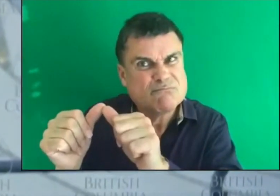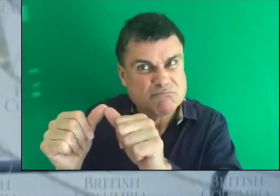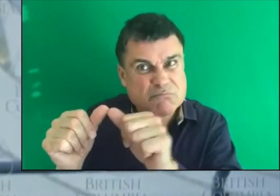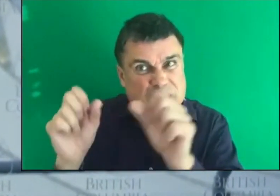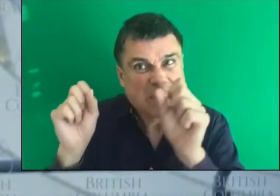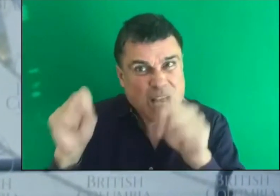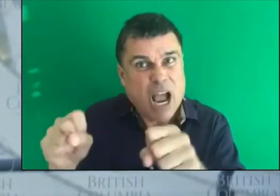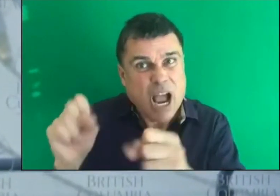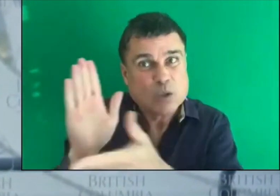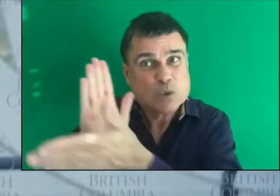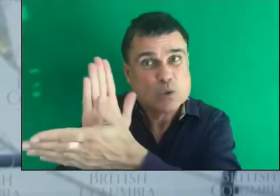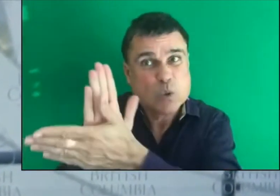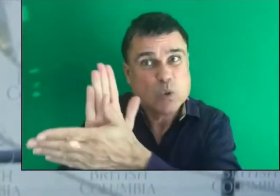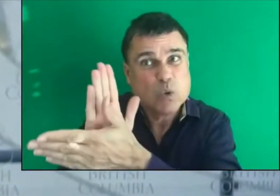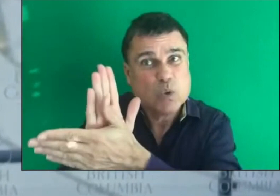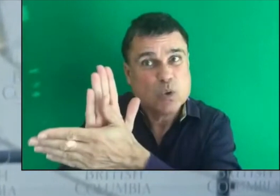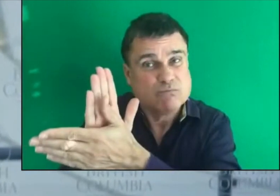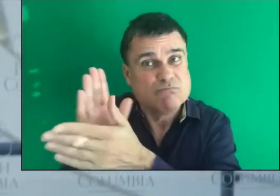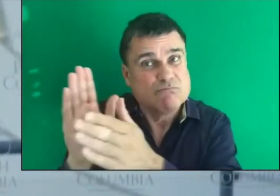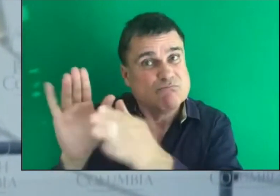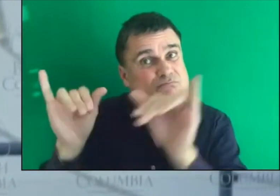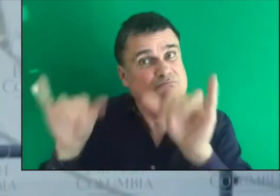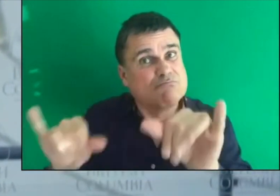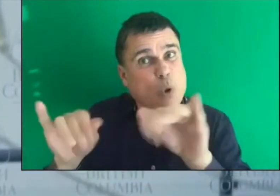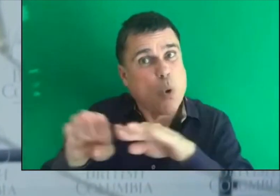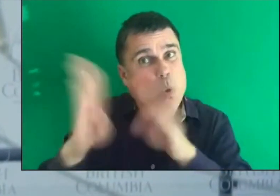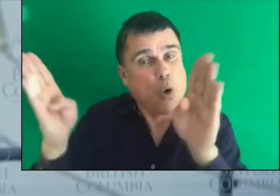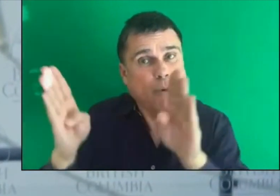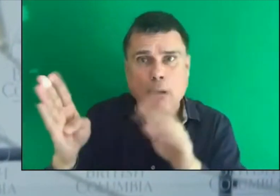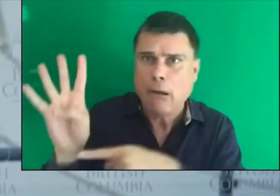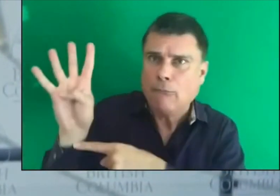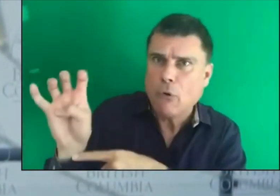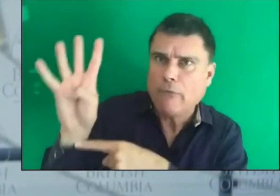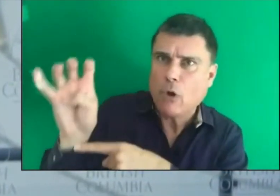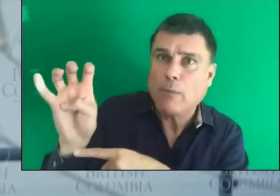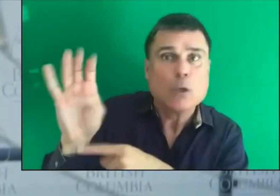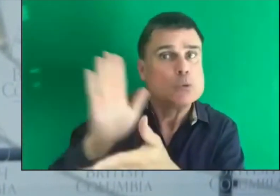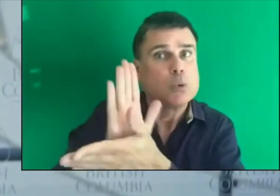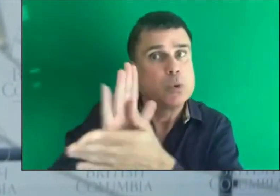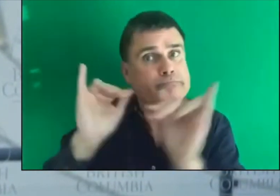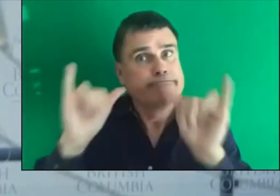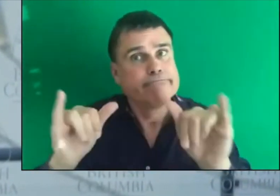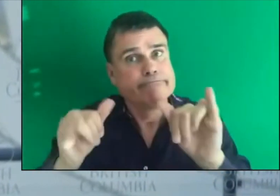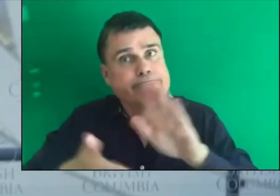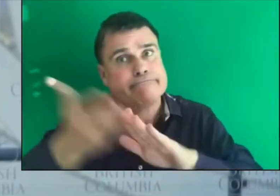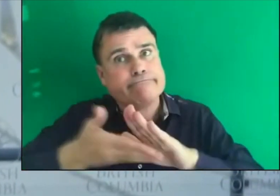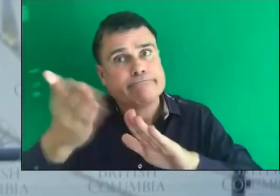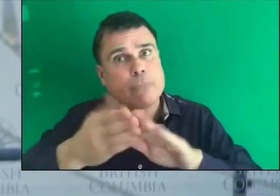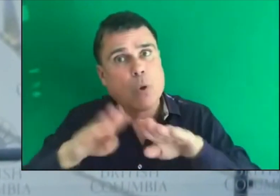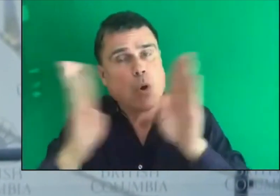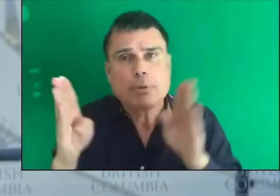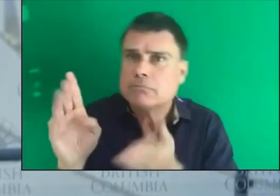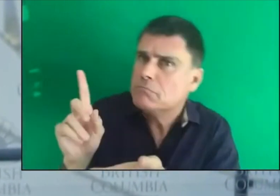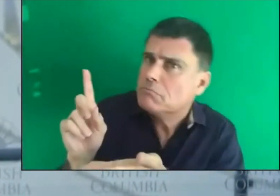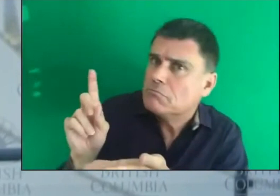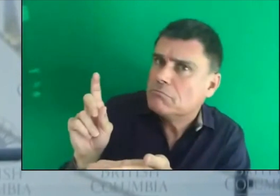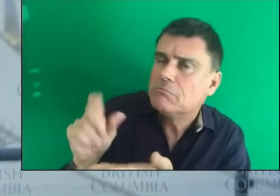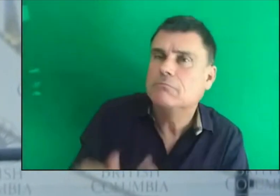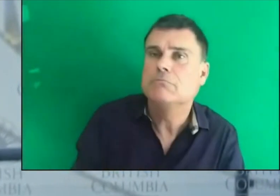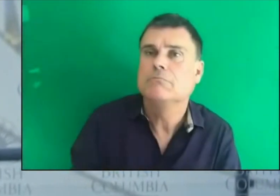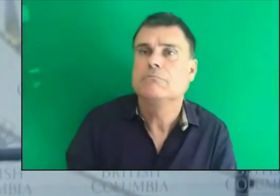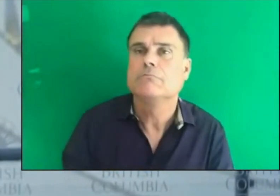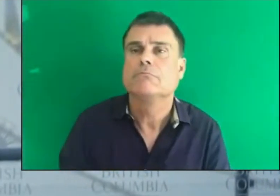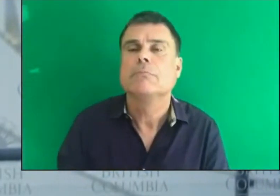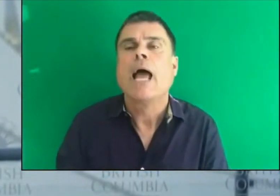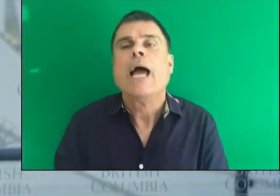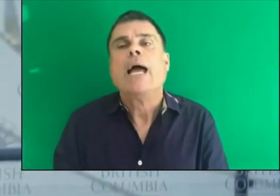Hi, Dr. Henry. Thanks for this. Fraser Health has had 400 cases test positive in the last 2 days each